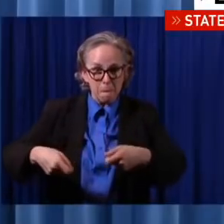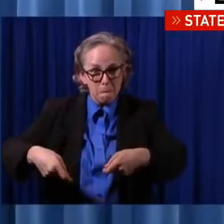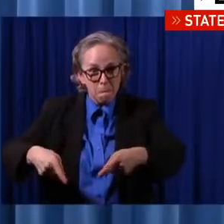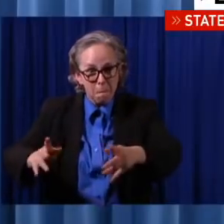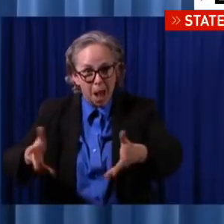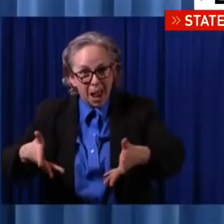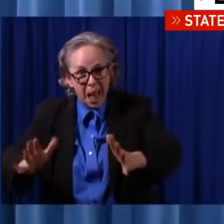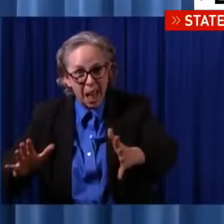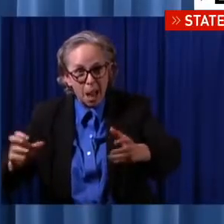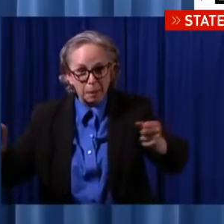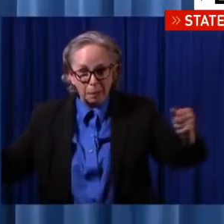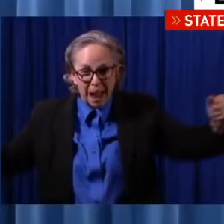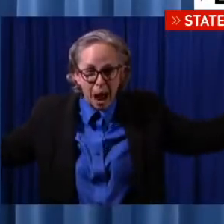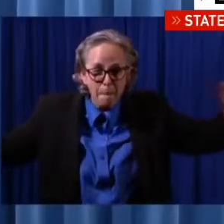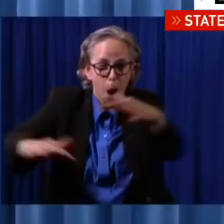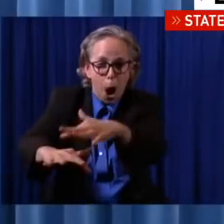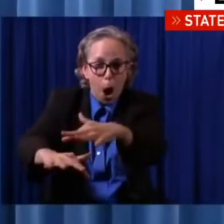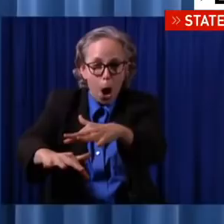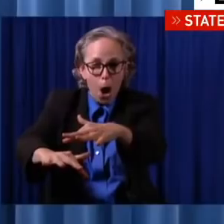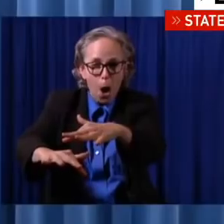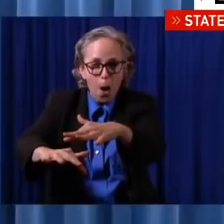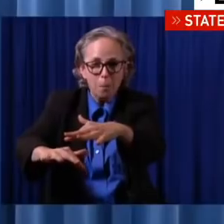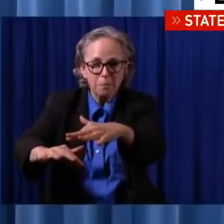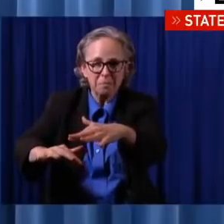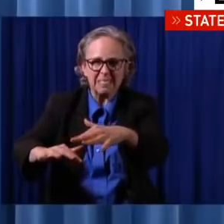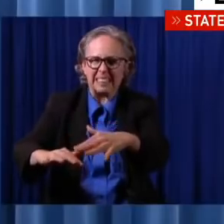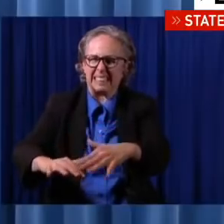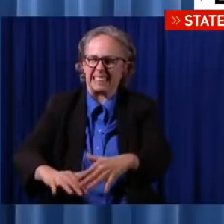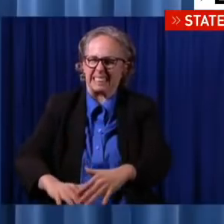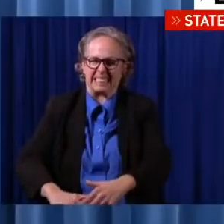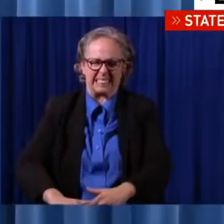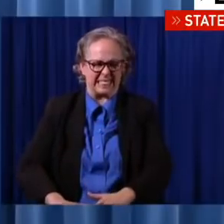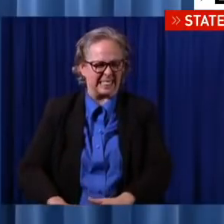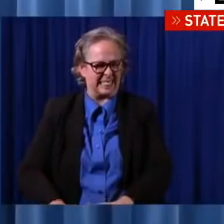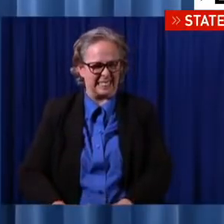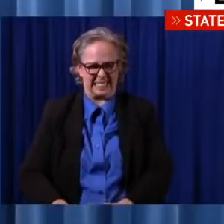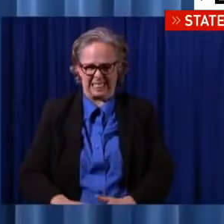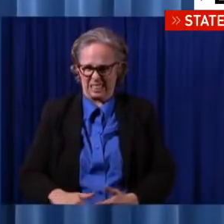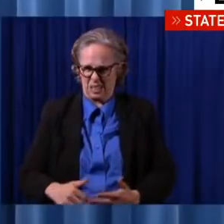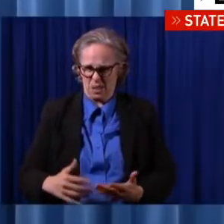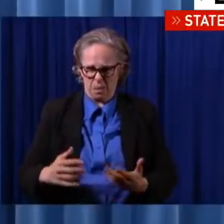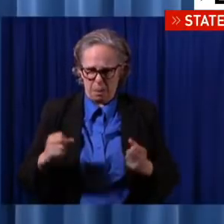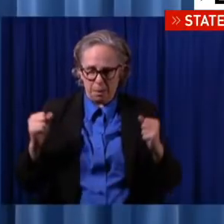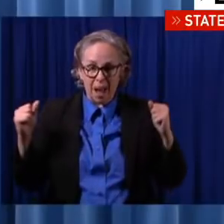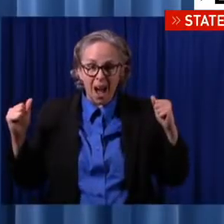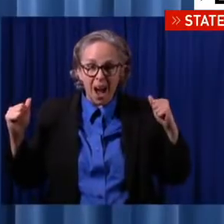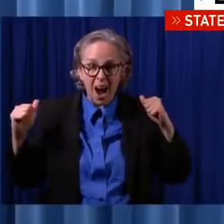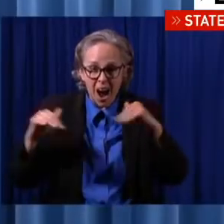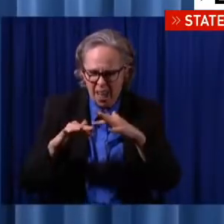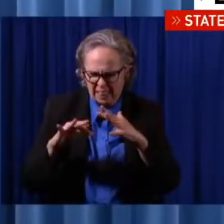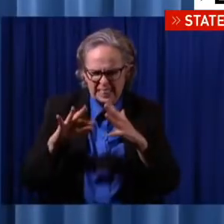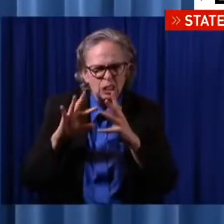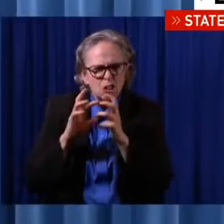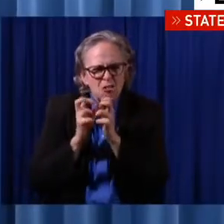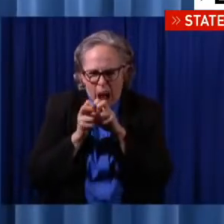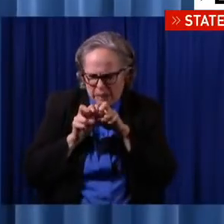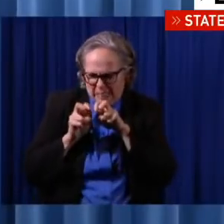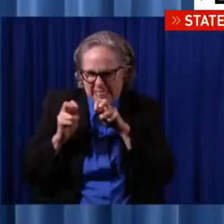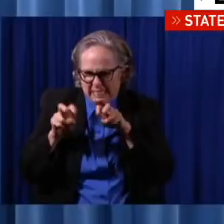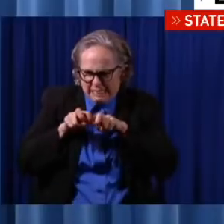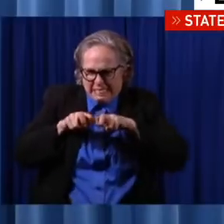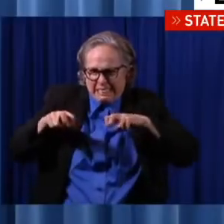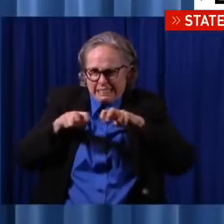crowds, particularly when you have big crowds that are close together. So we